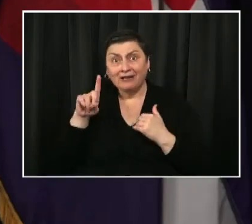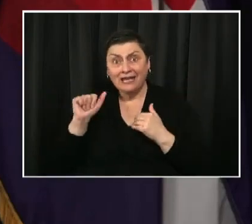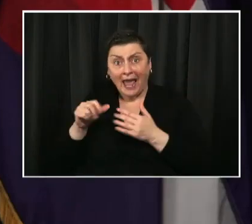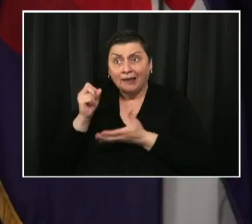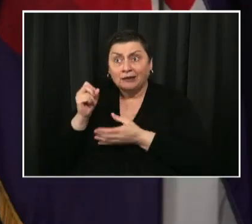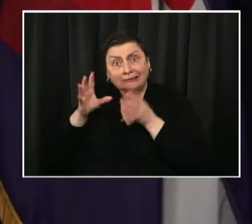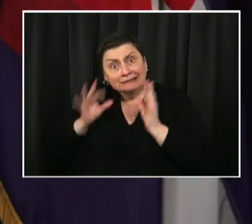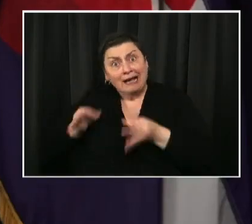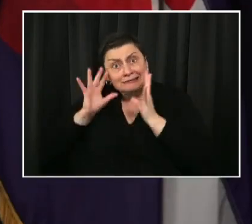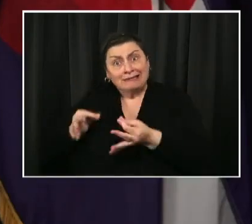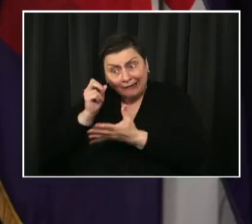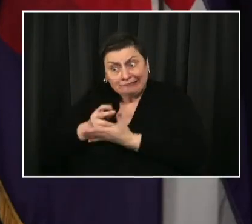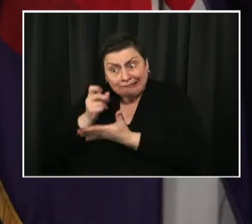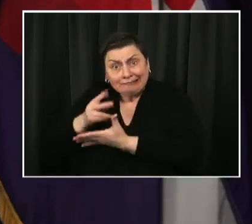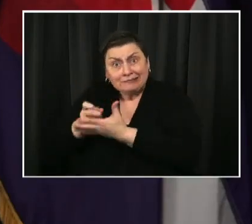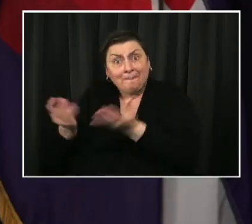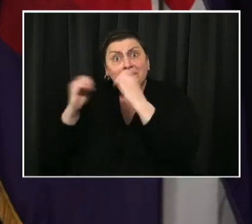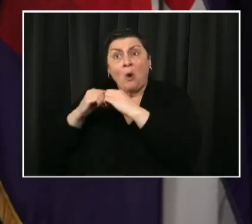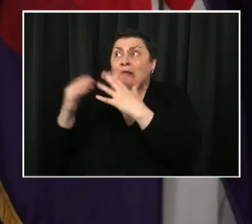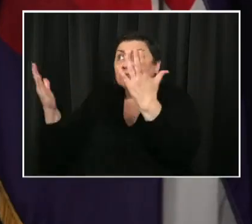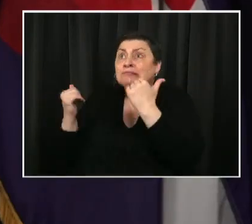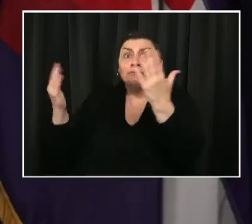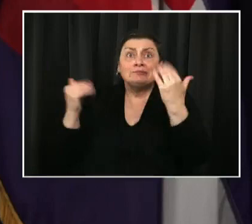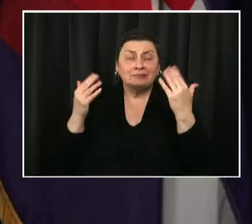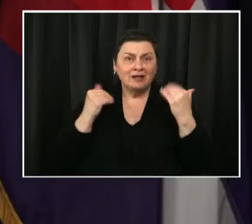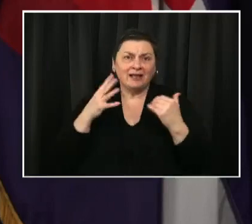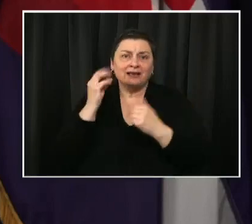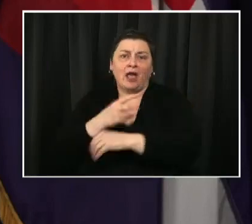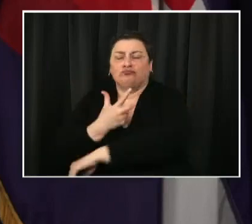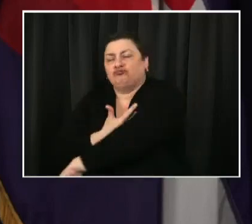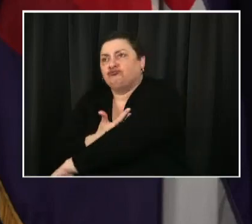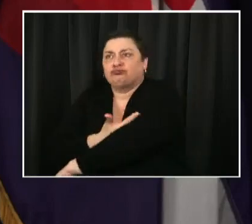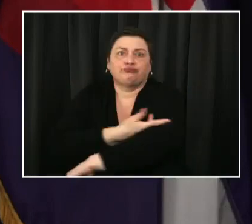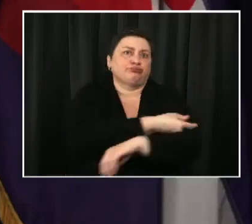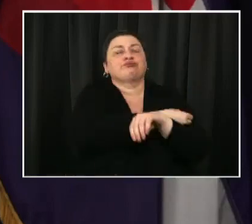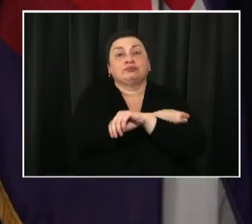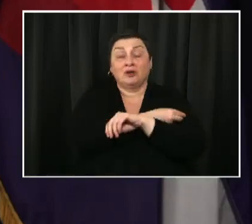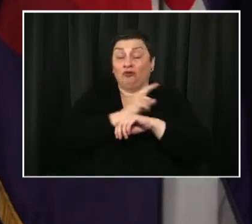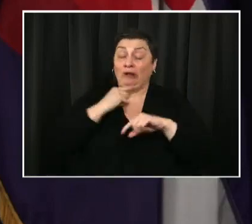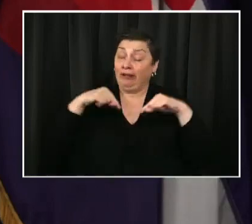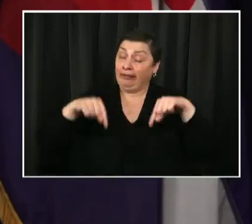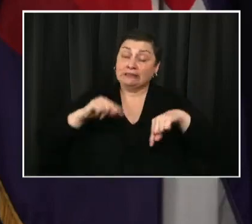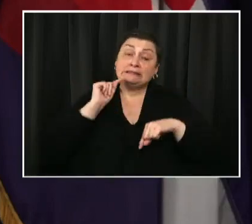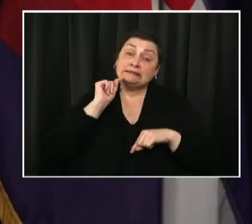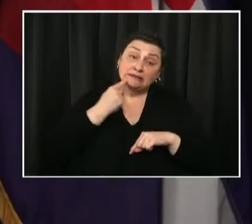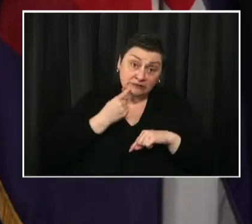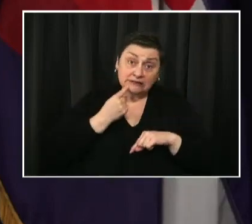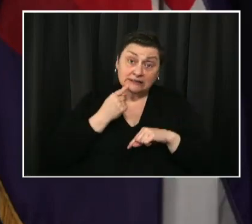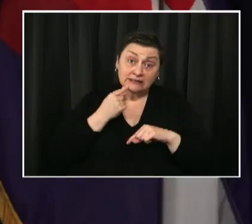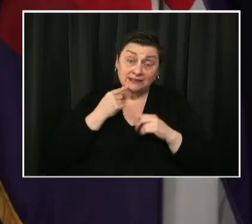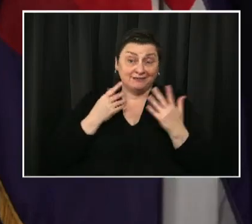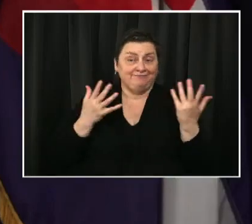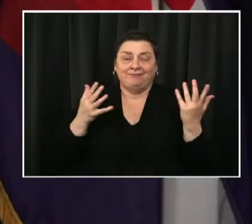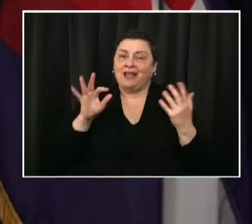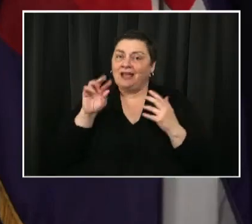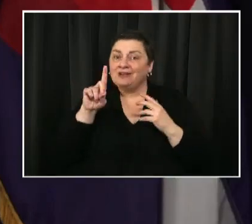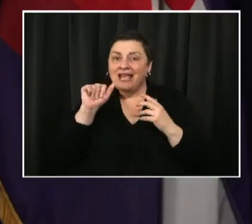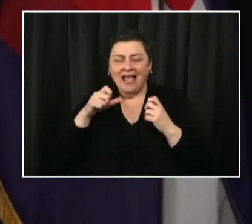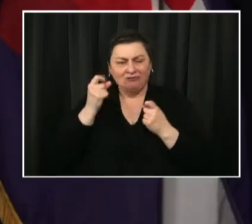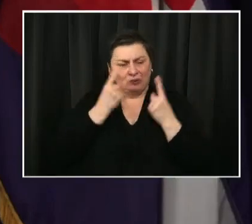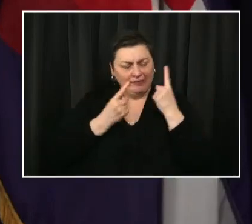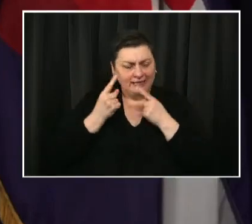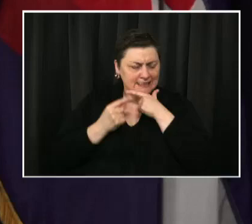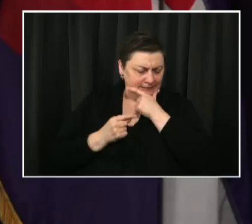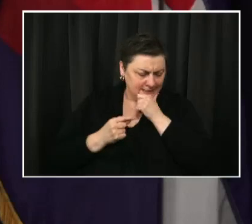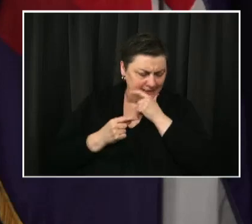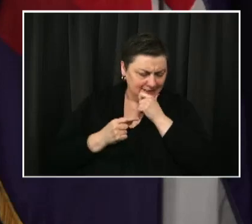quicker and understood that this is an enormous public health emergency, and they need to weigh the costs and benefits, which come down firmly on the